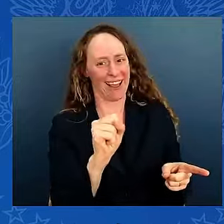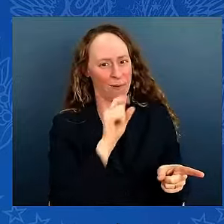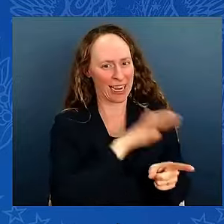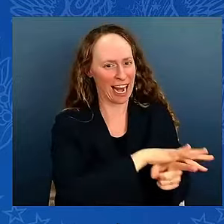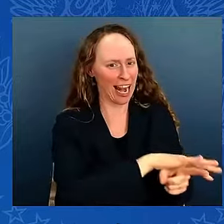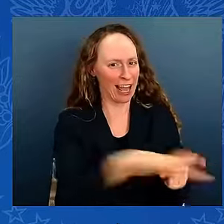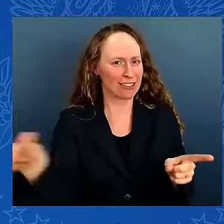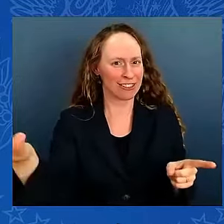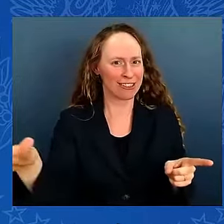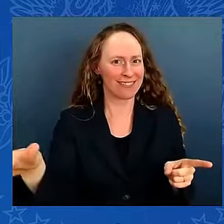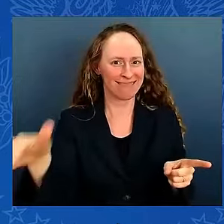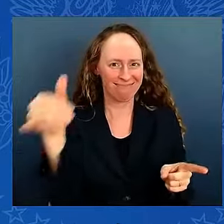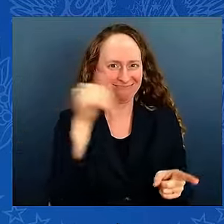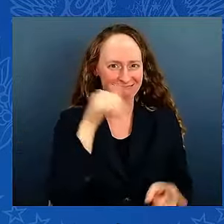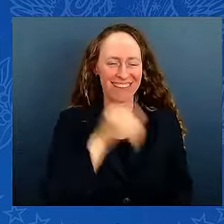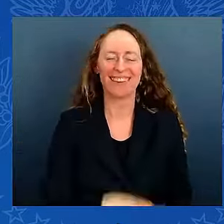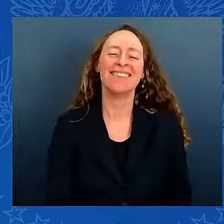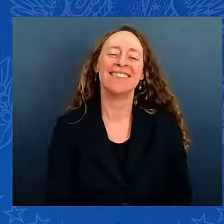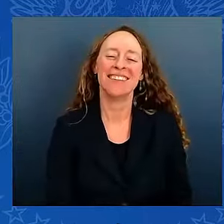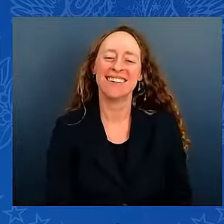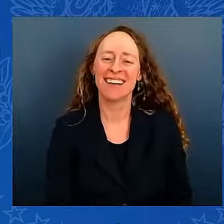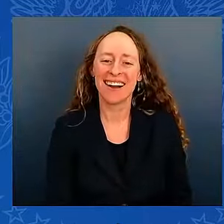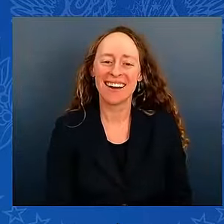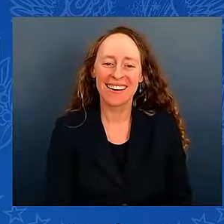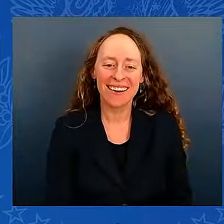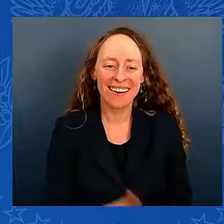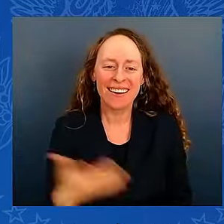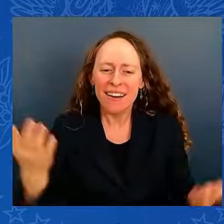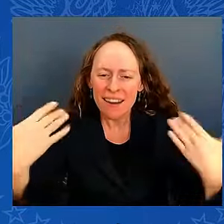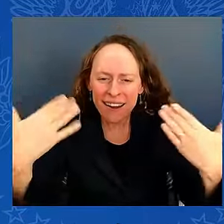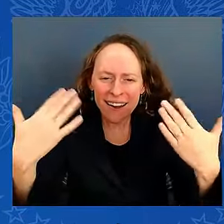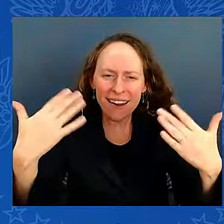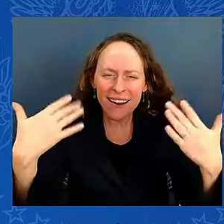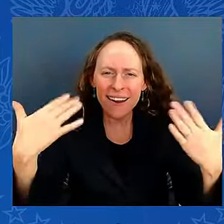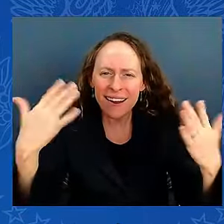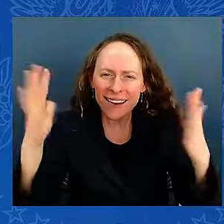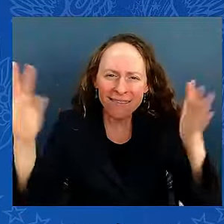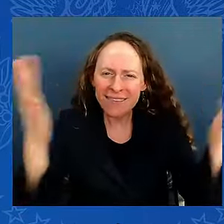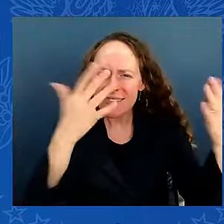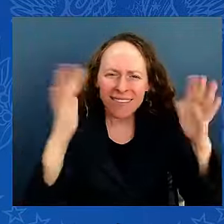Yeah, let's hear you. Let's hear the South Lawn.